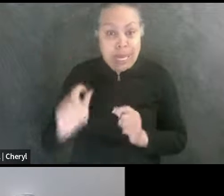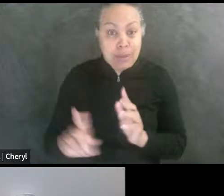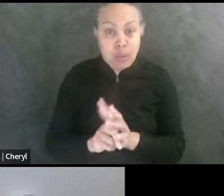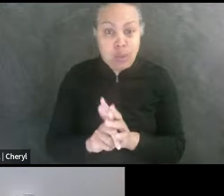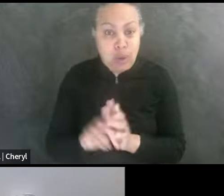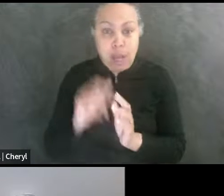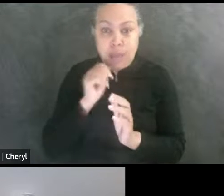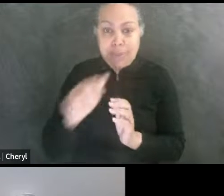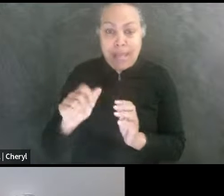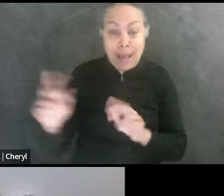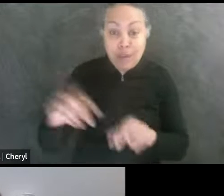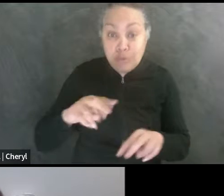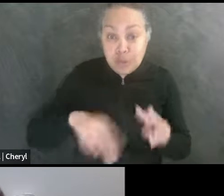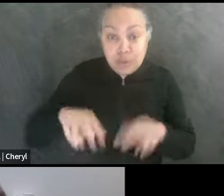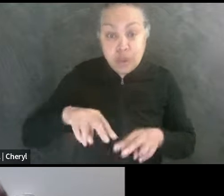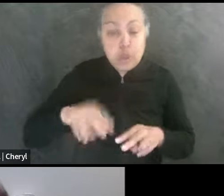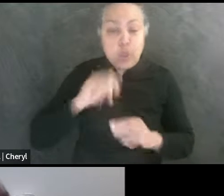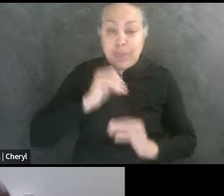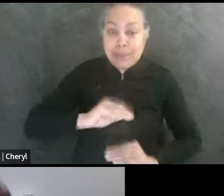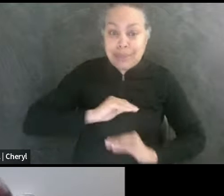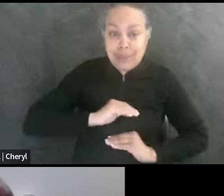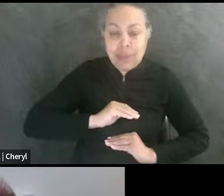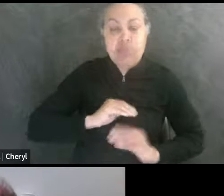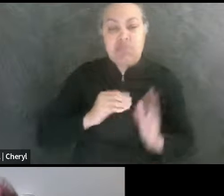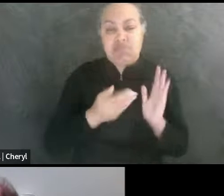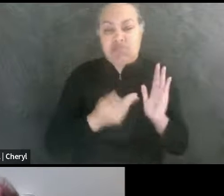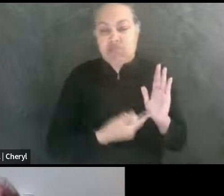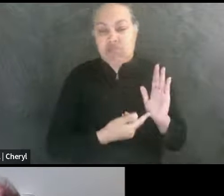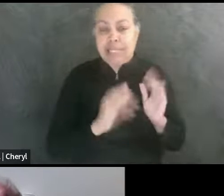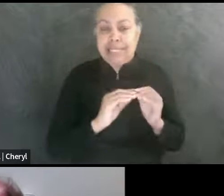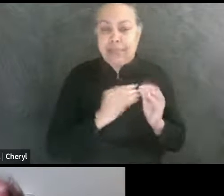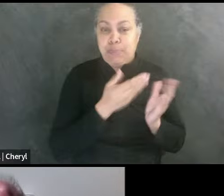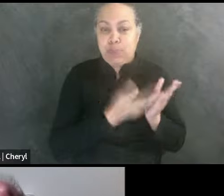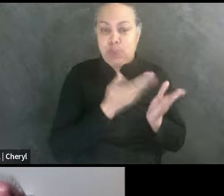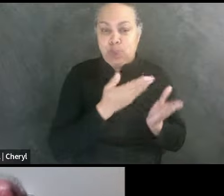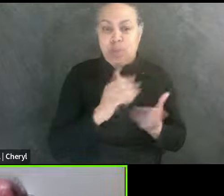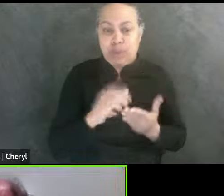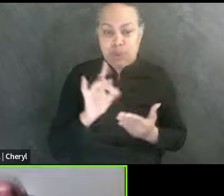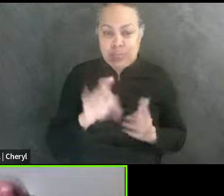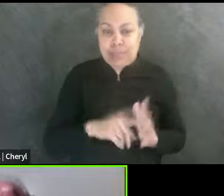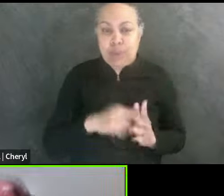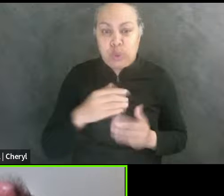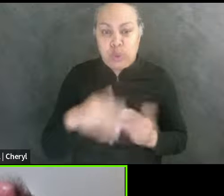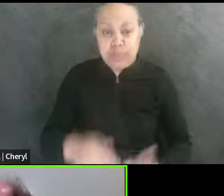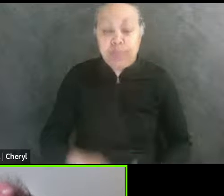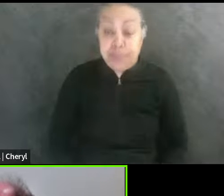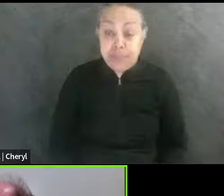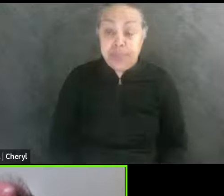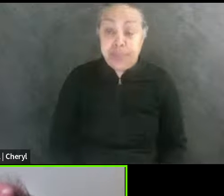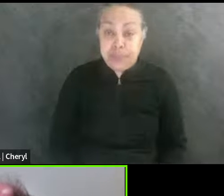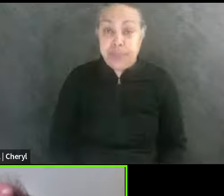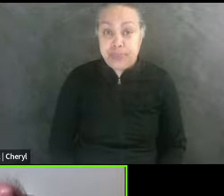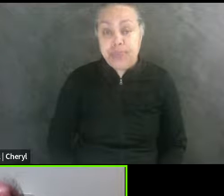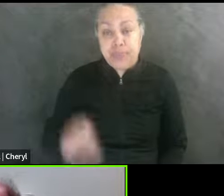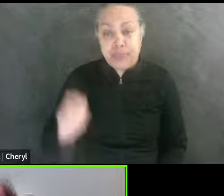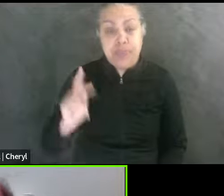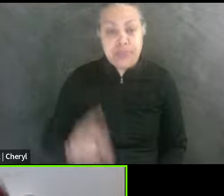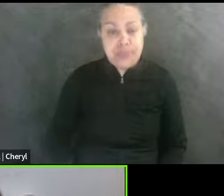is no review or you're not satisfied, you have a tracking number for your complaint. Okay.